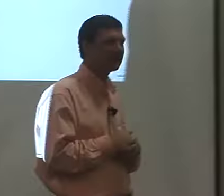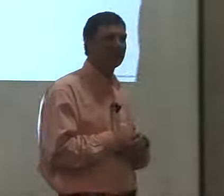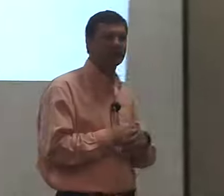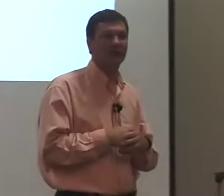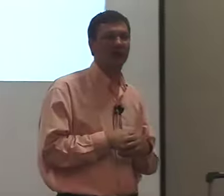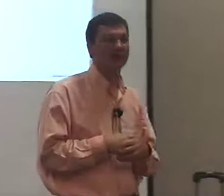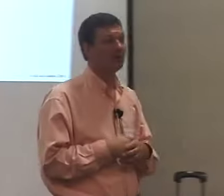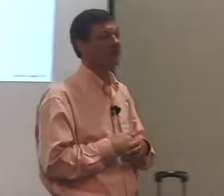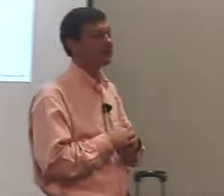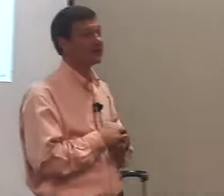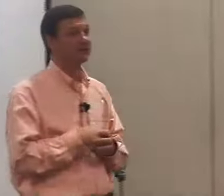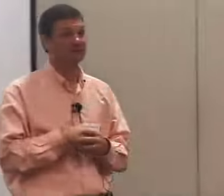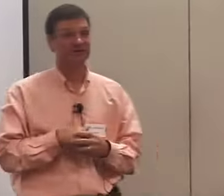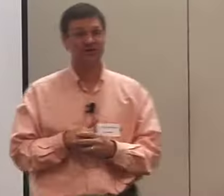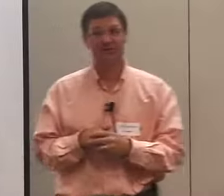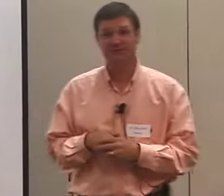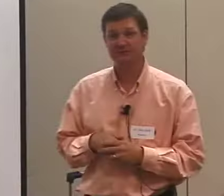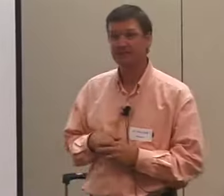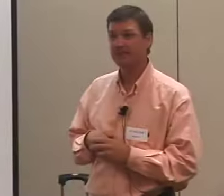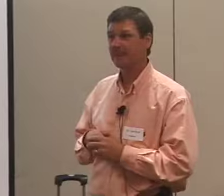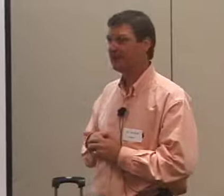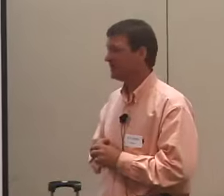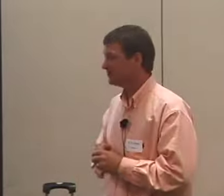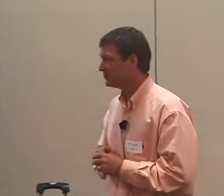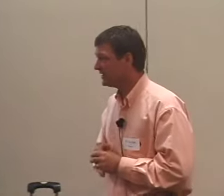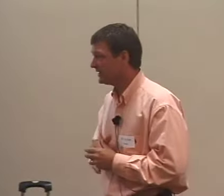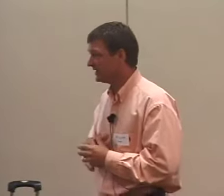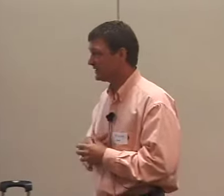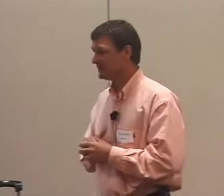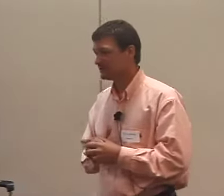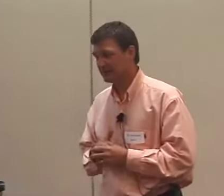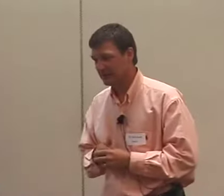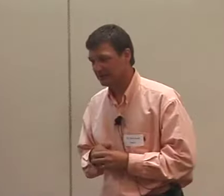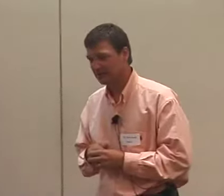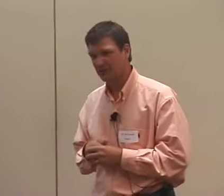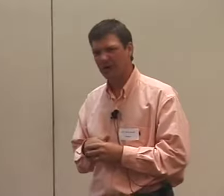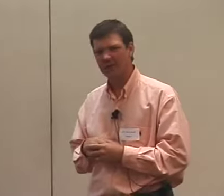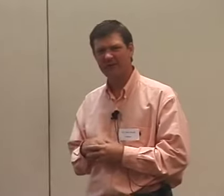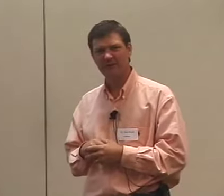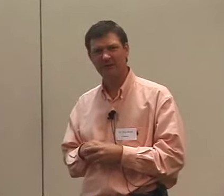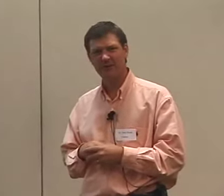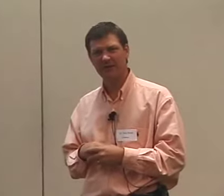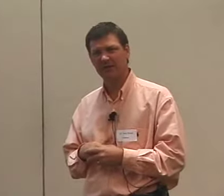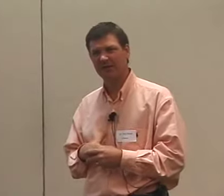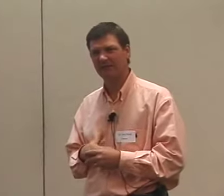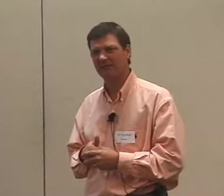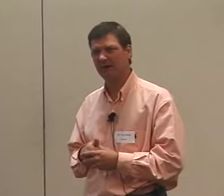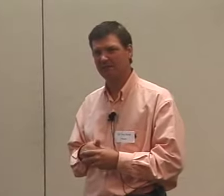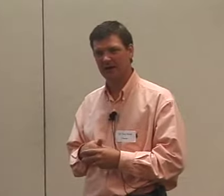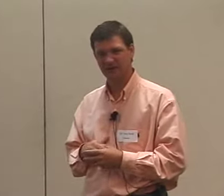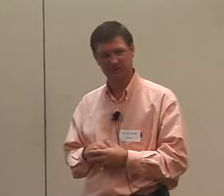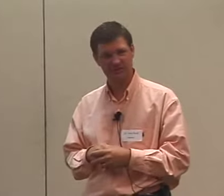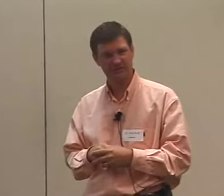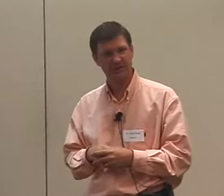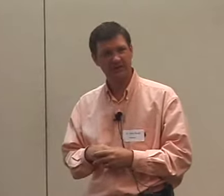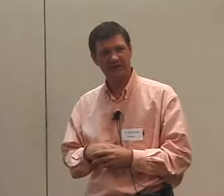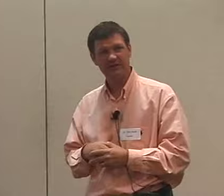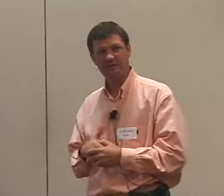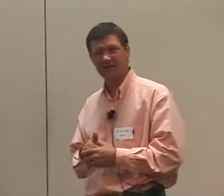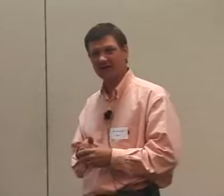had a lot of problems with a lot of different teachers. She is described as being kind of